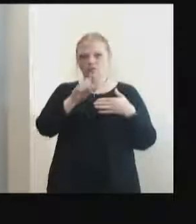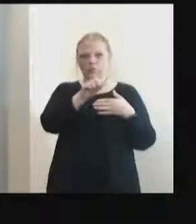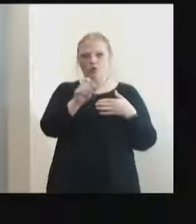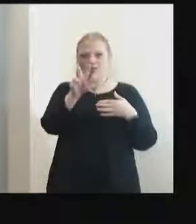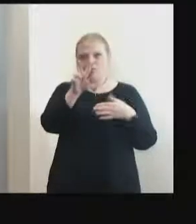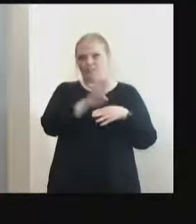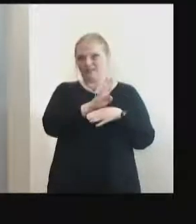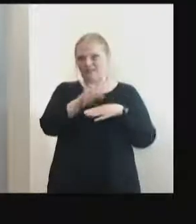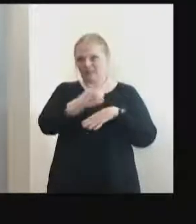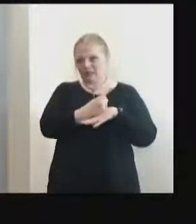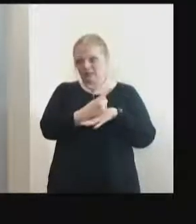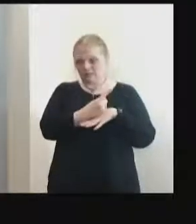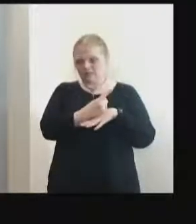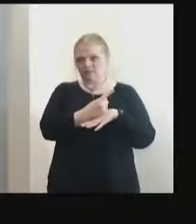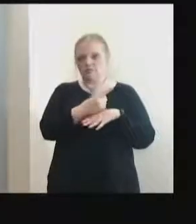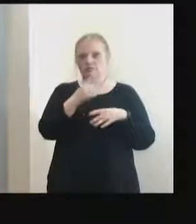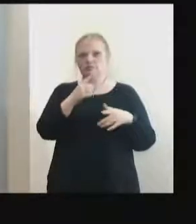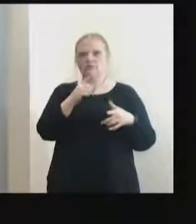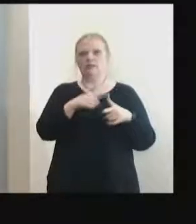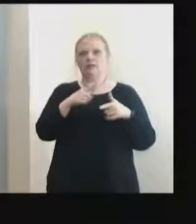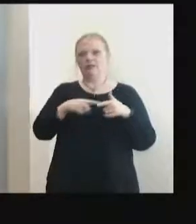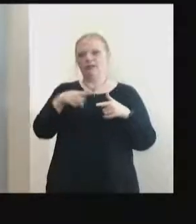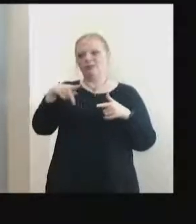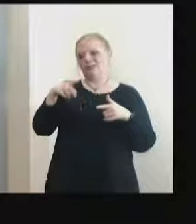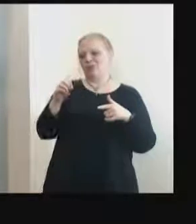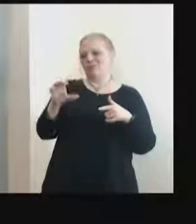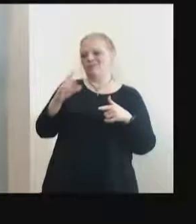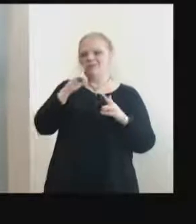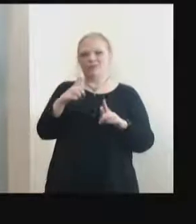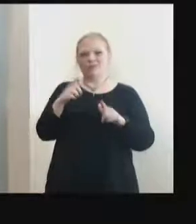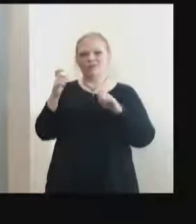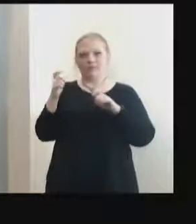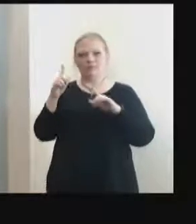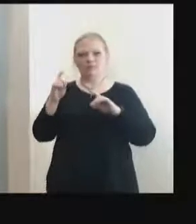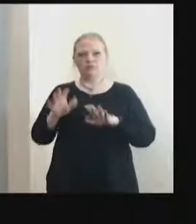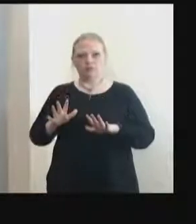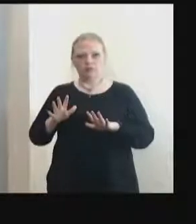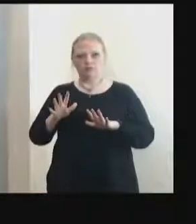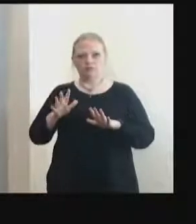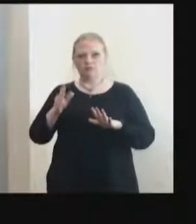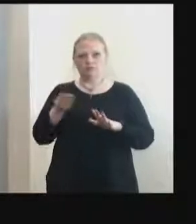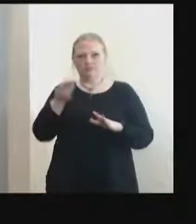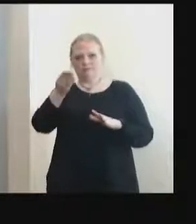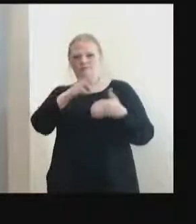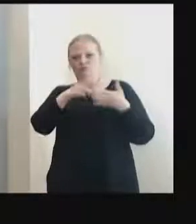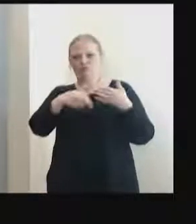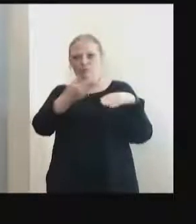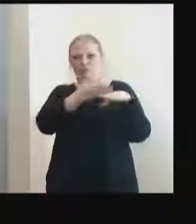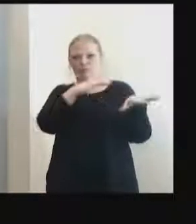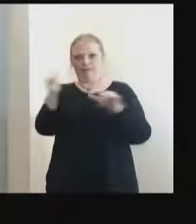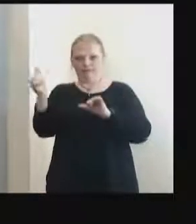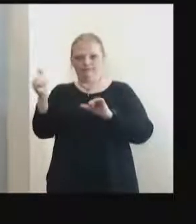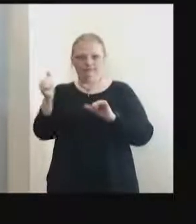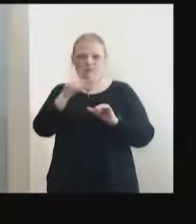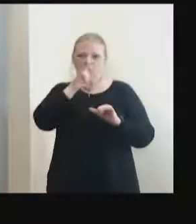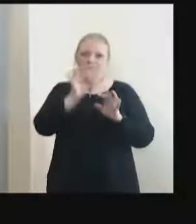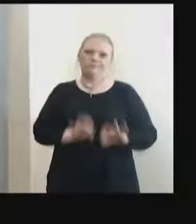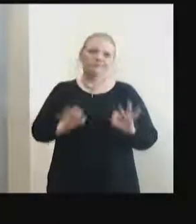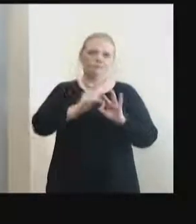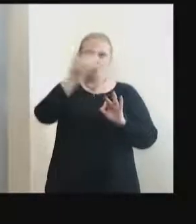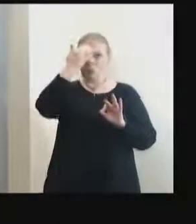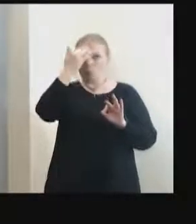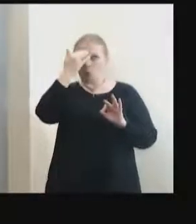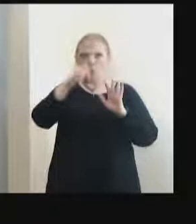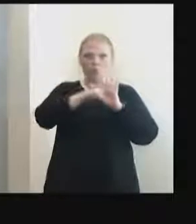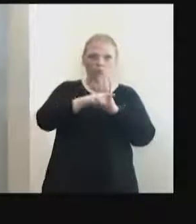3 business days, and then the point of care, the rapid testing, where you get your result before you drive away. So it's really important that we all know our status,